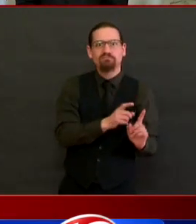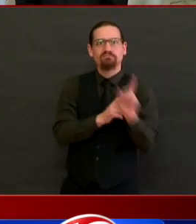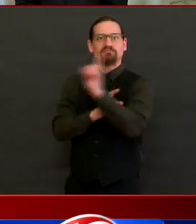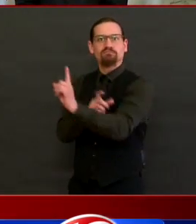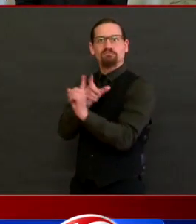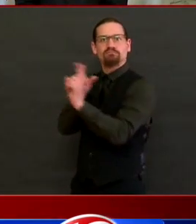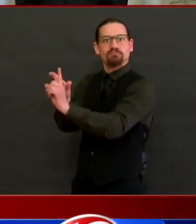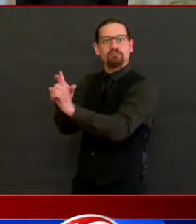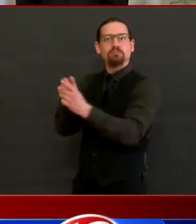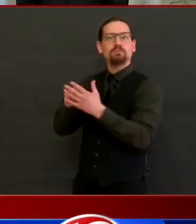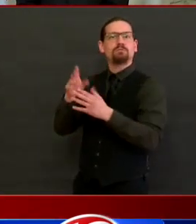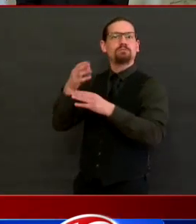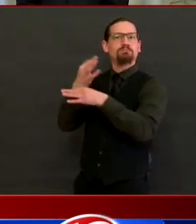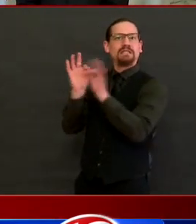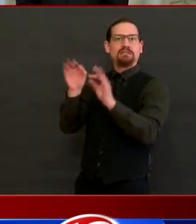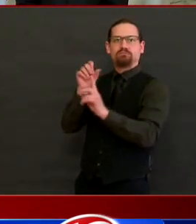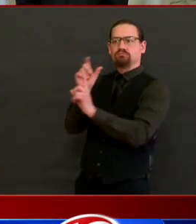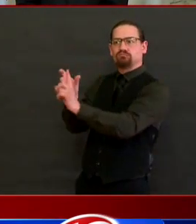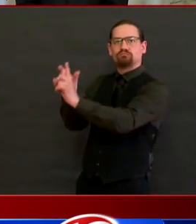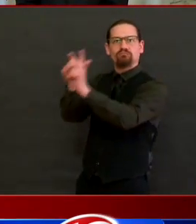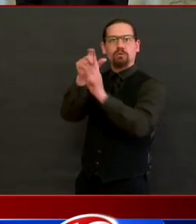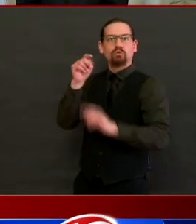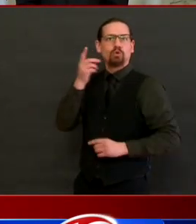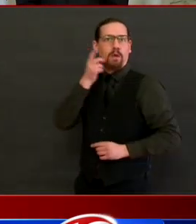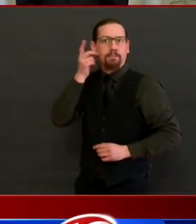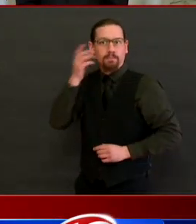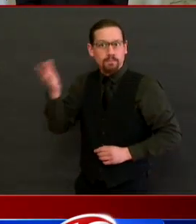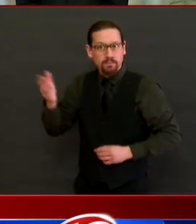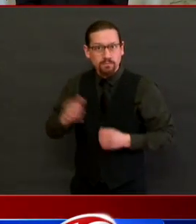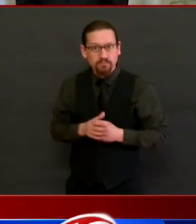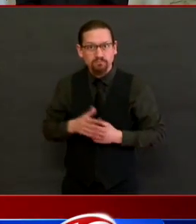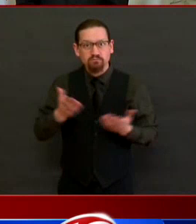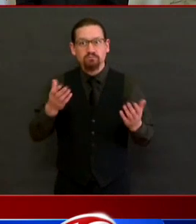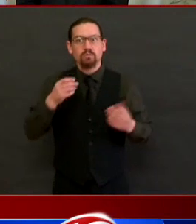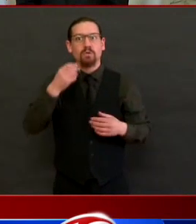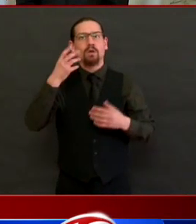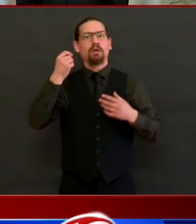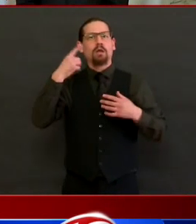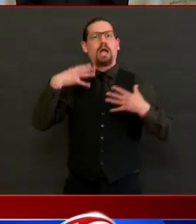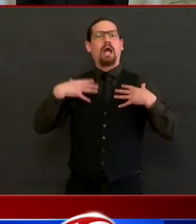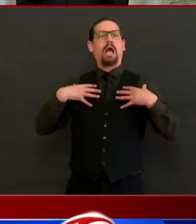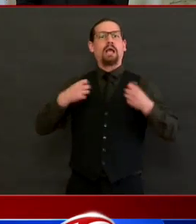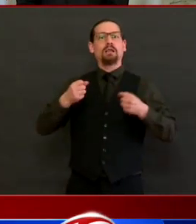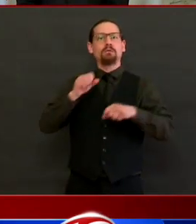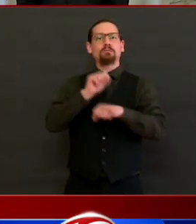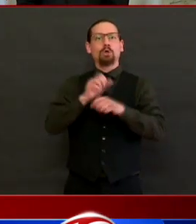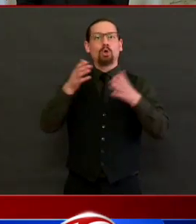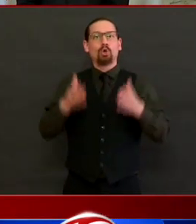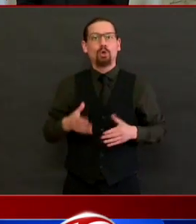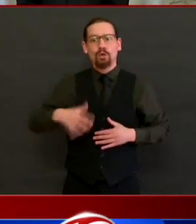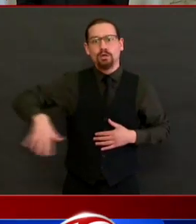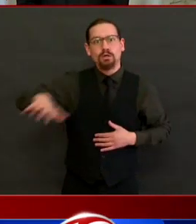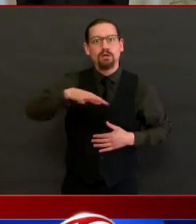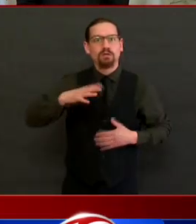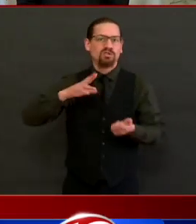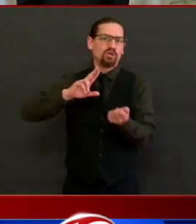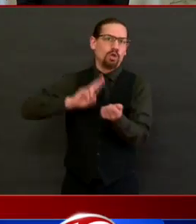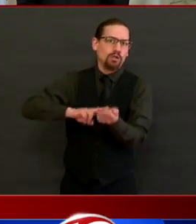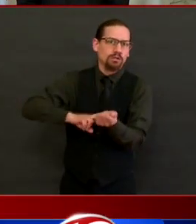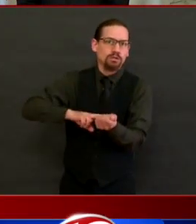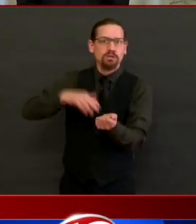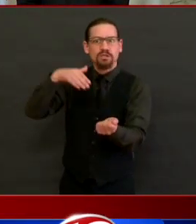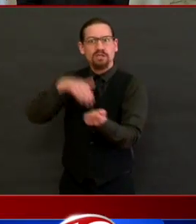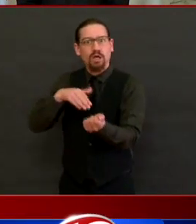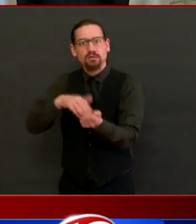know, for example, if you're a frontline worker, if you're a healthcare worker, and healthcare workers are